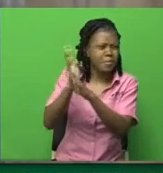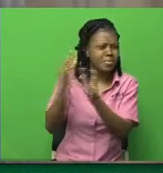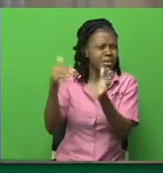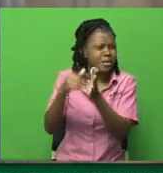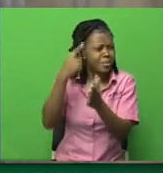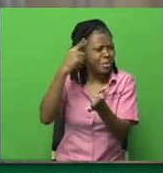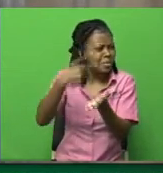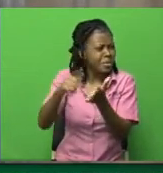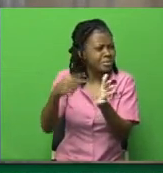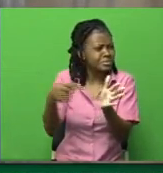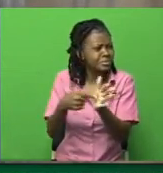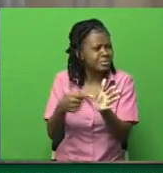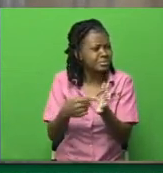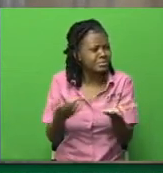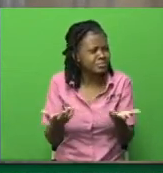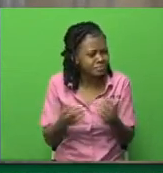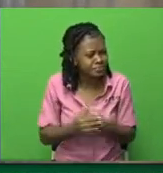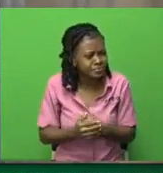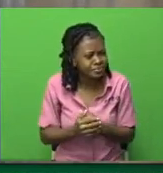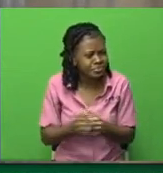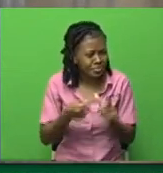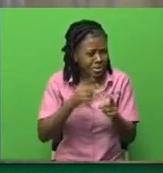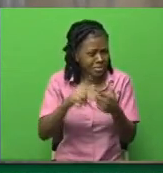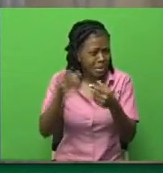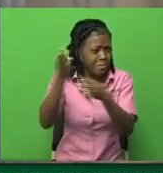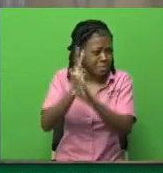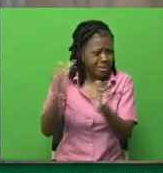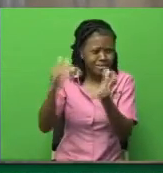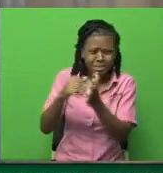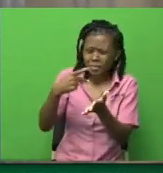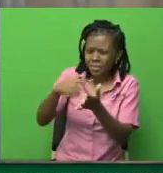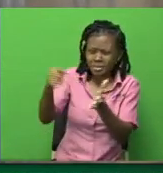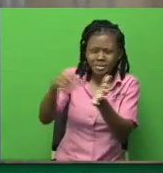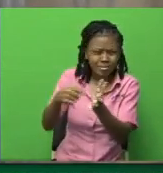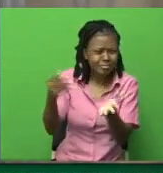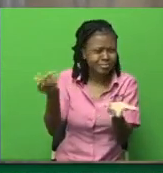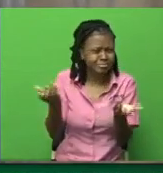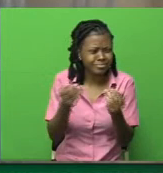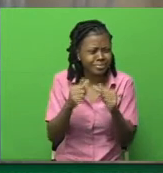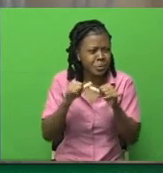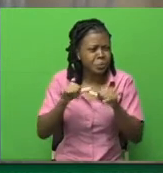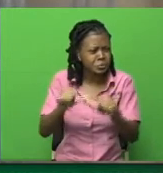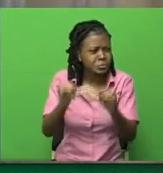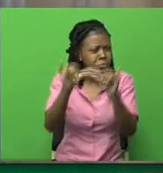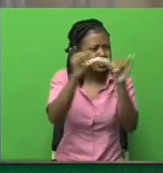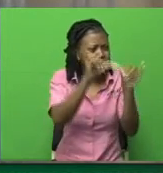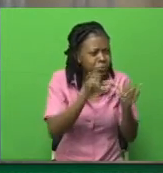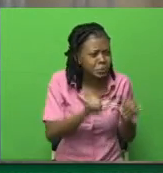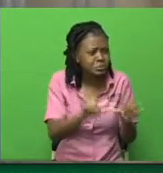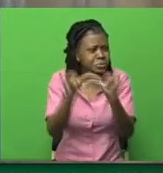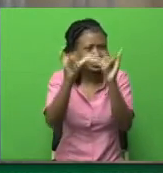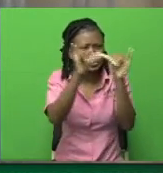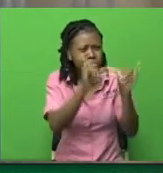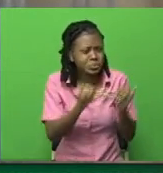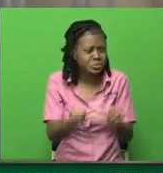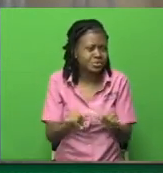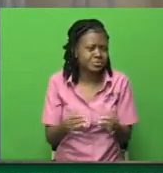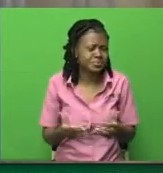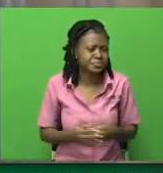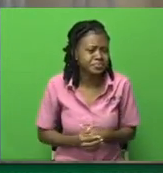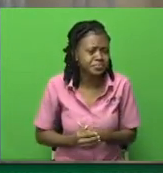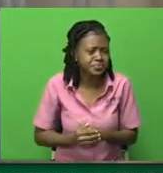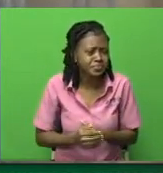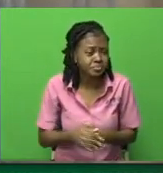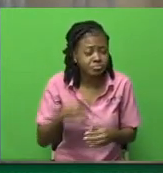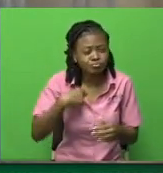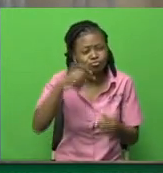boring to pay debt which you'll have to borrow again to pay for one it will continue in a vicious cycle I'm reminded of a book